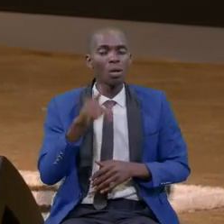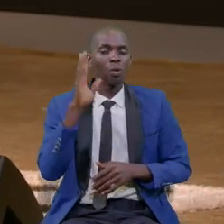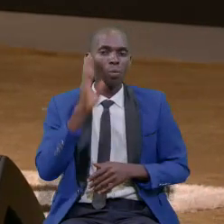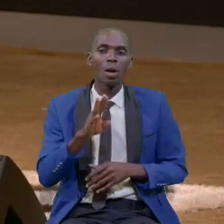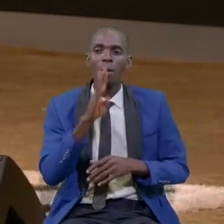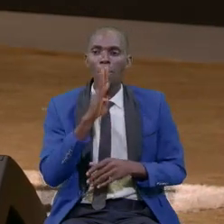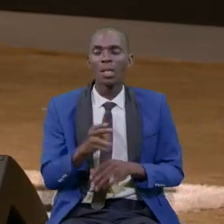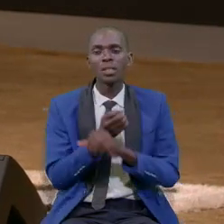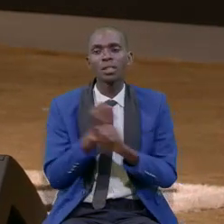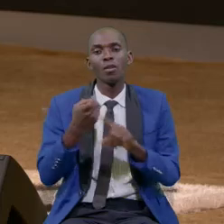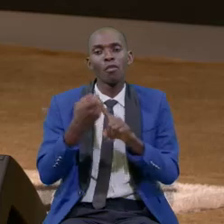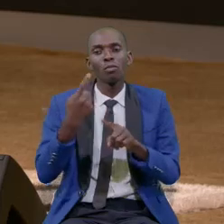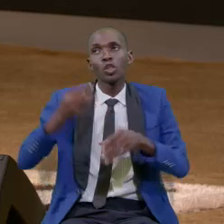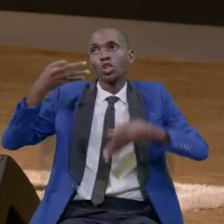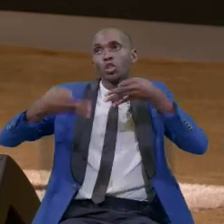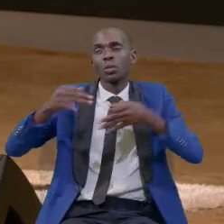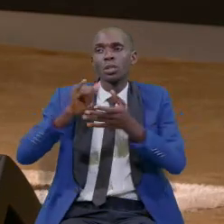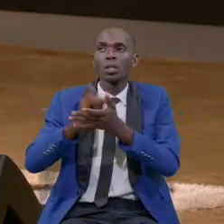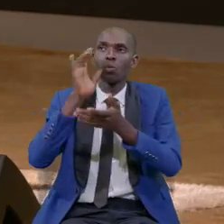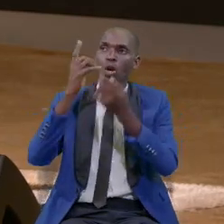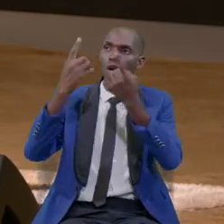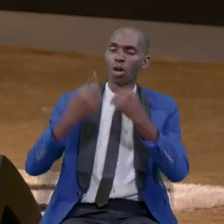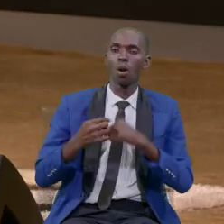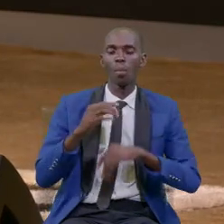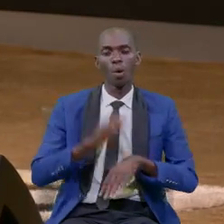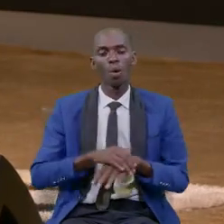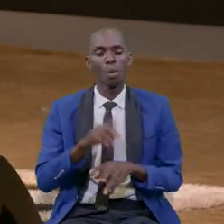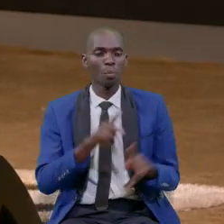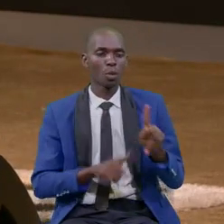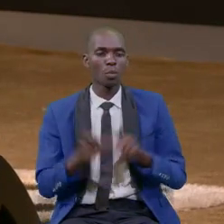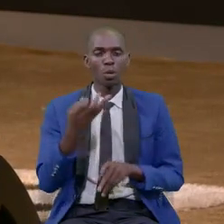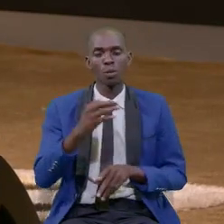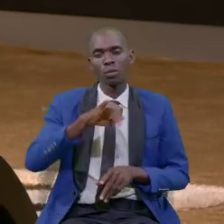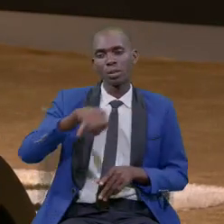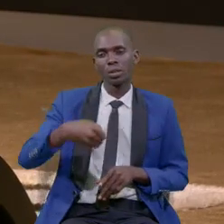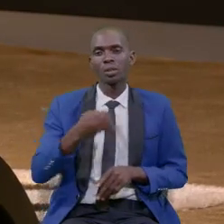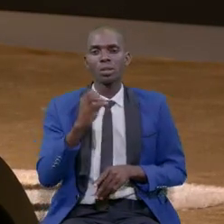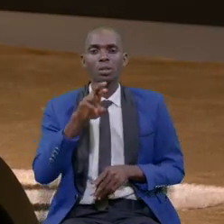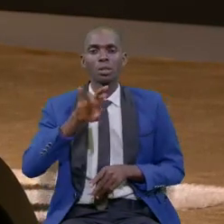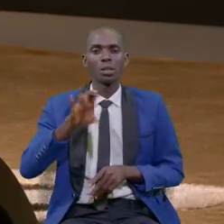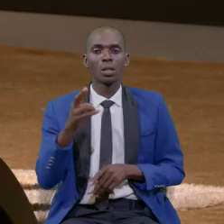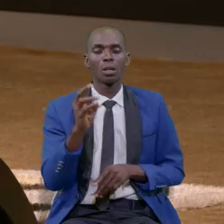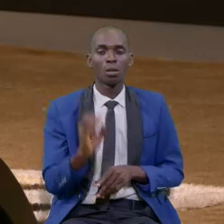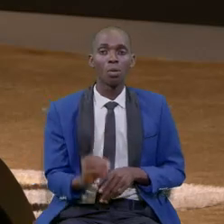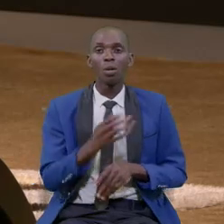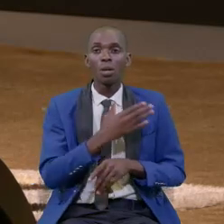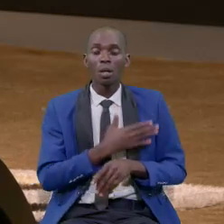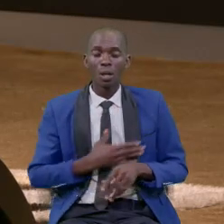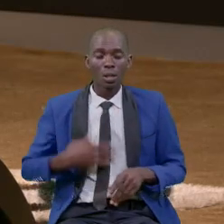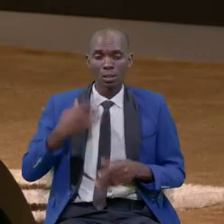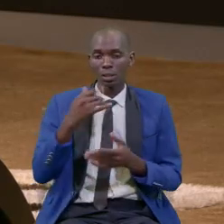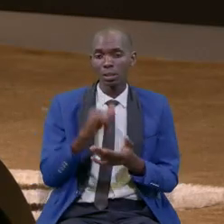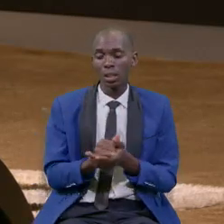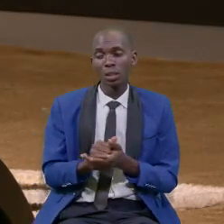coming upon Canaan. Look at verse 13. In verse 13, it says, and that she will